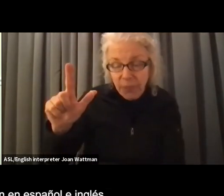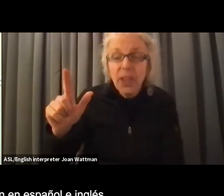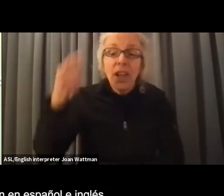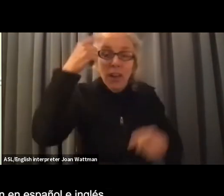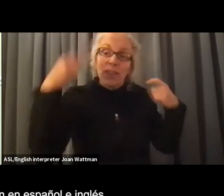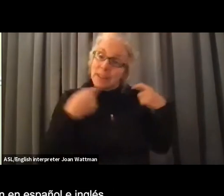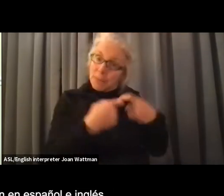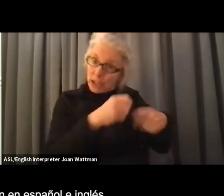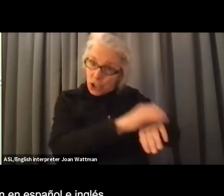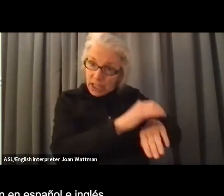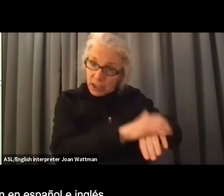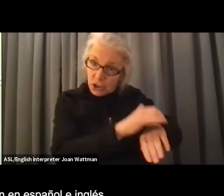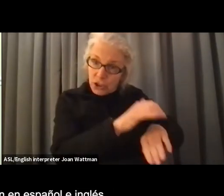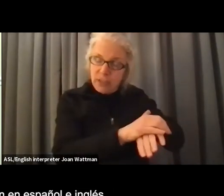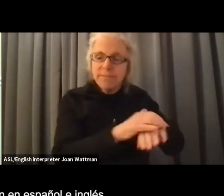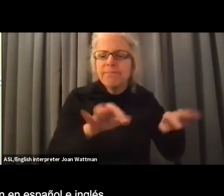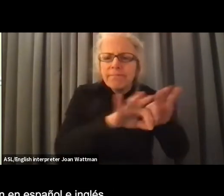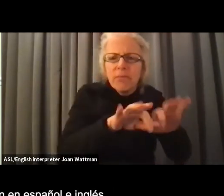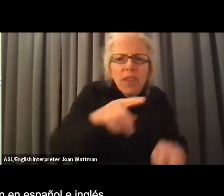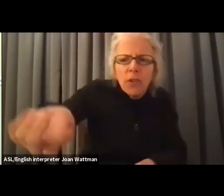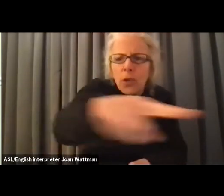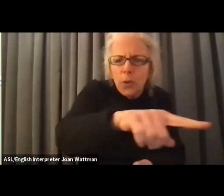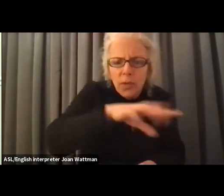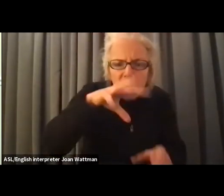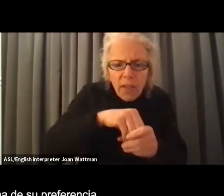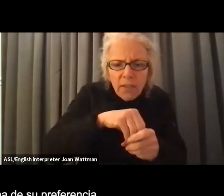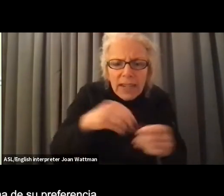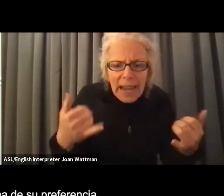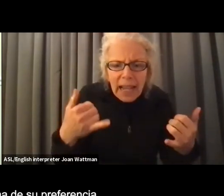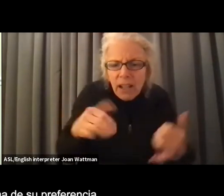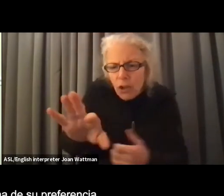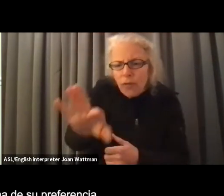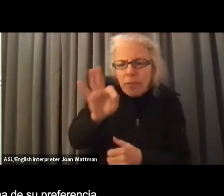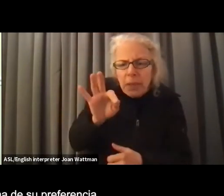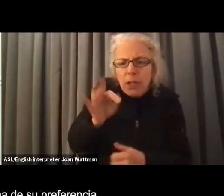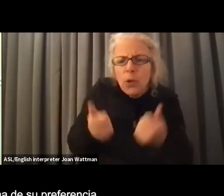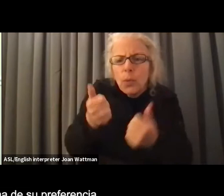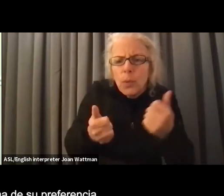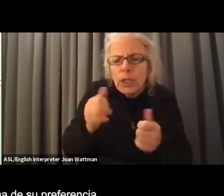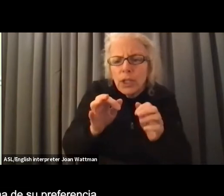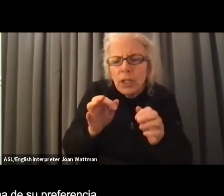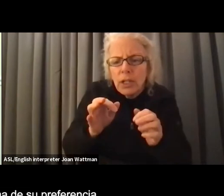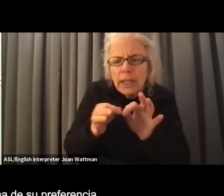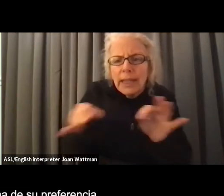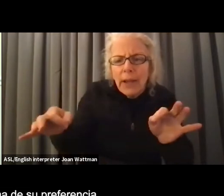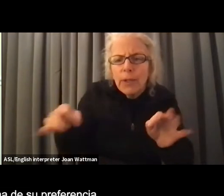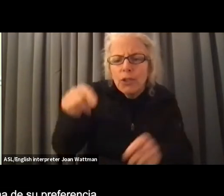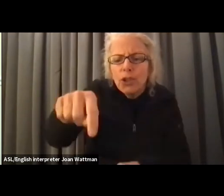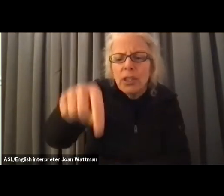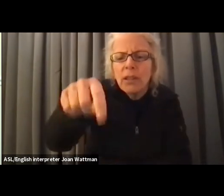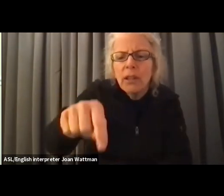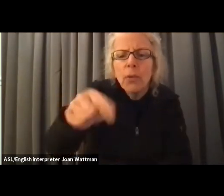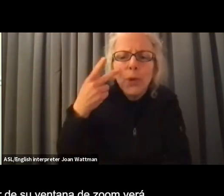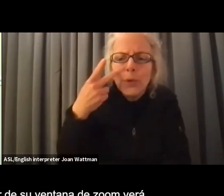English interpretation, it will be important that everyone listening please select the language of your preference at the bottom of your